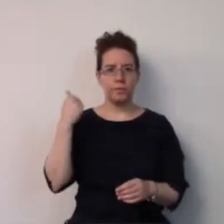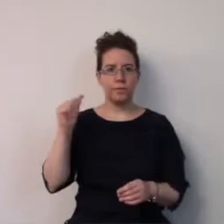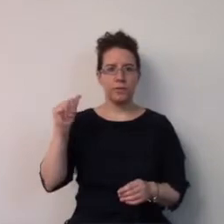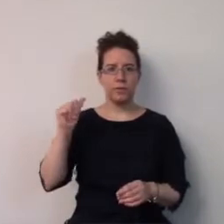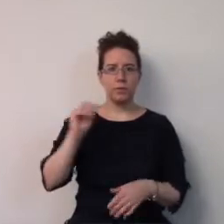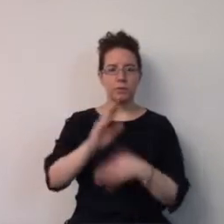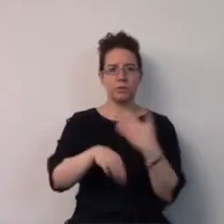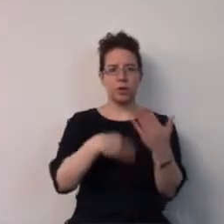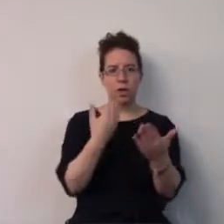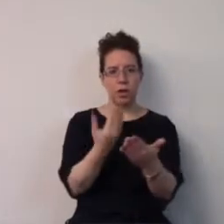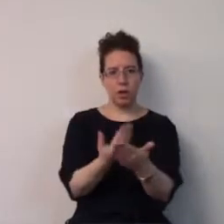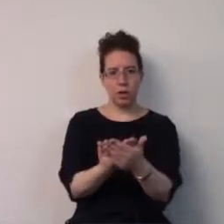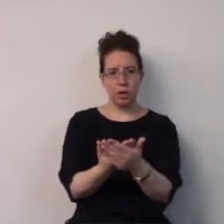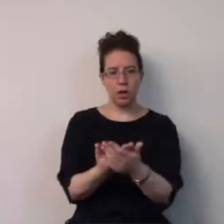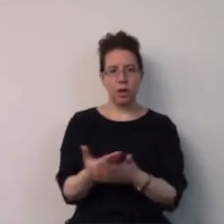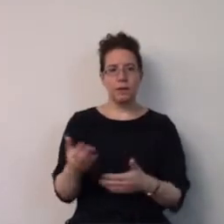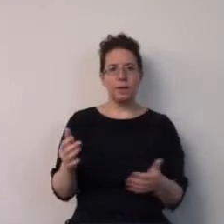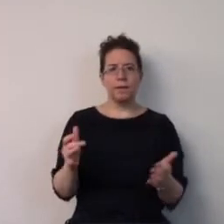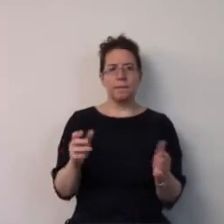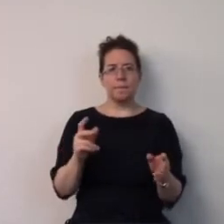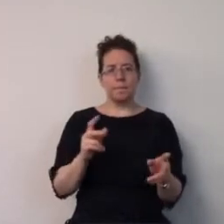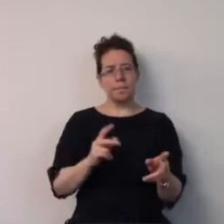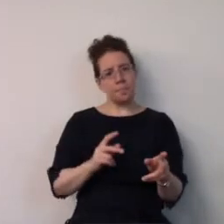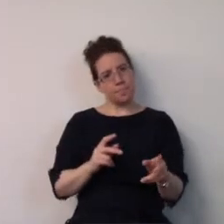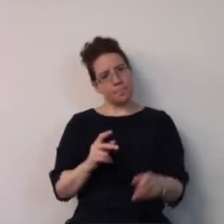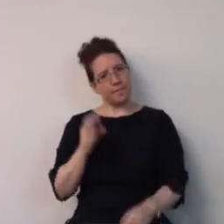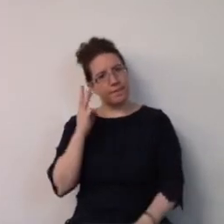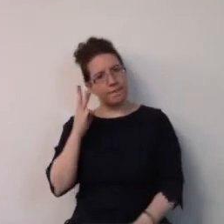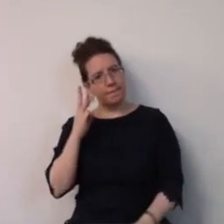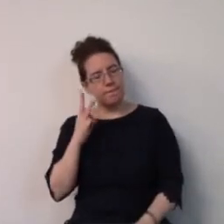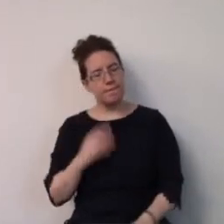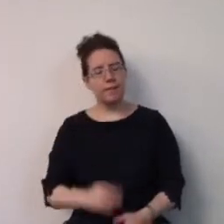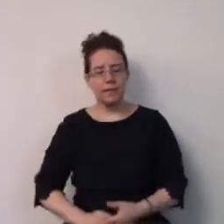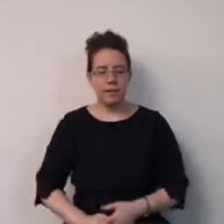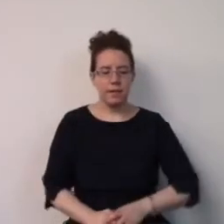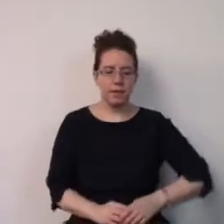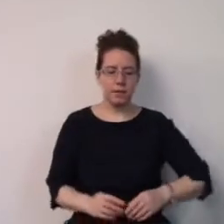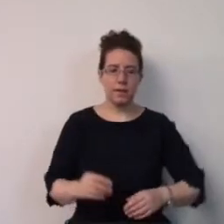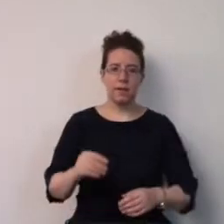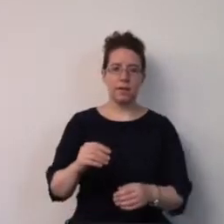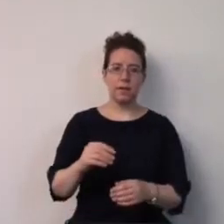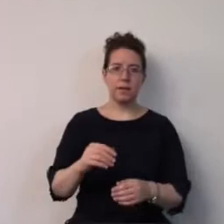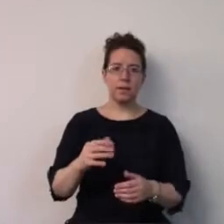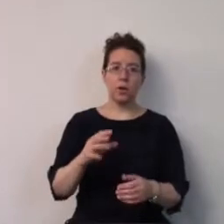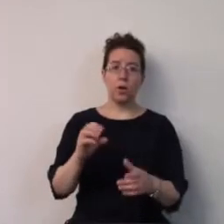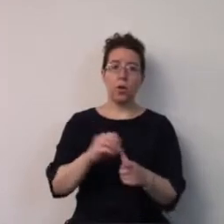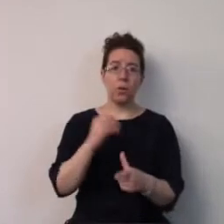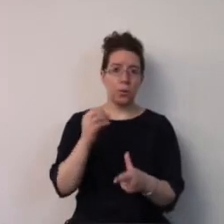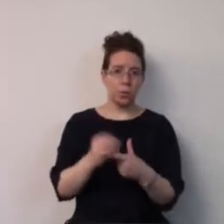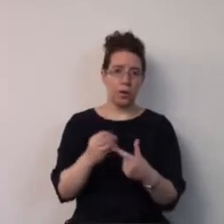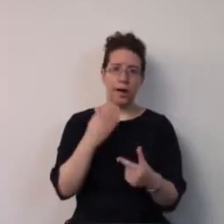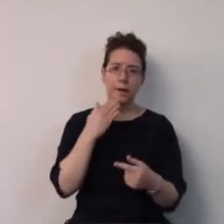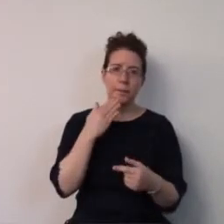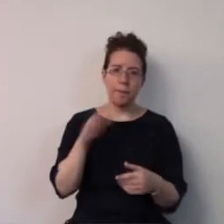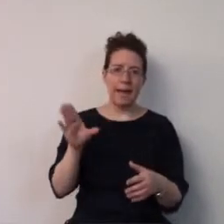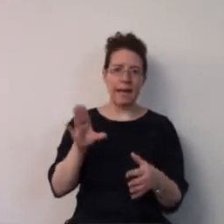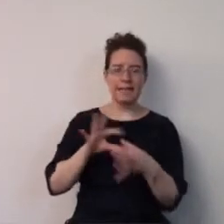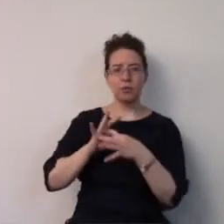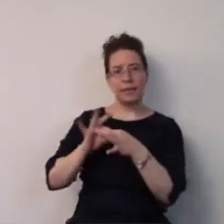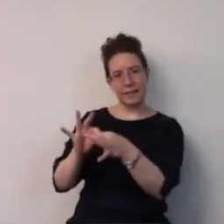in their mind with different things, with material things or a love for this or a love for that.